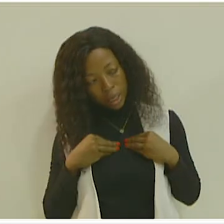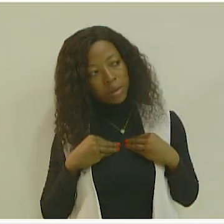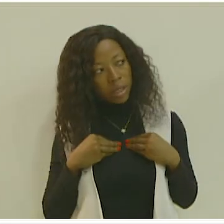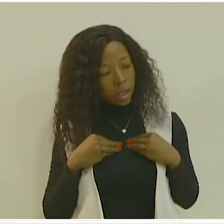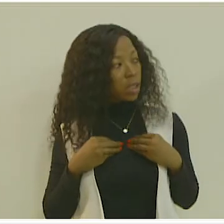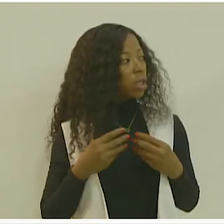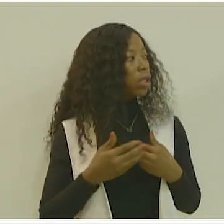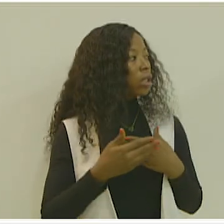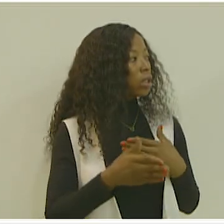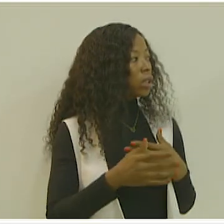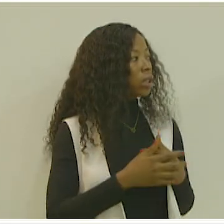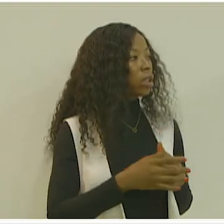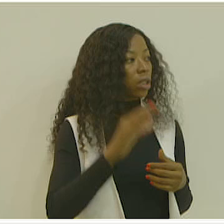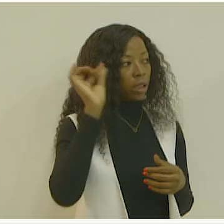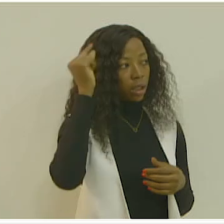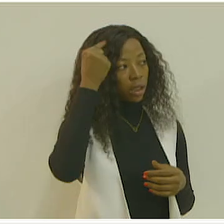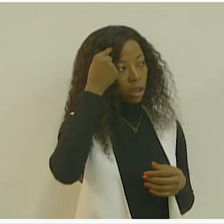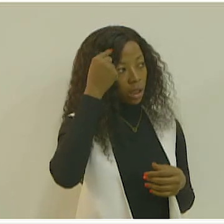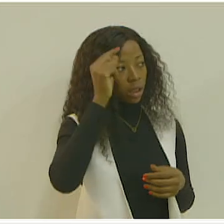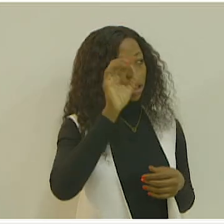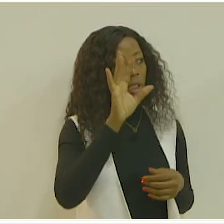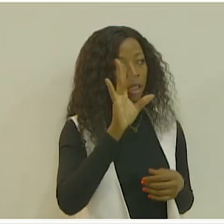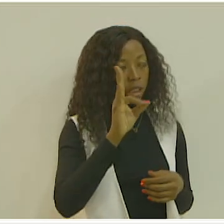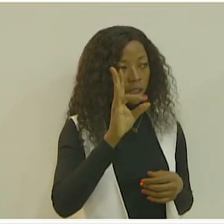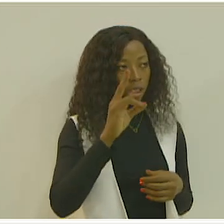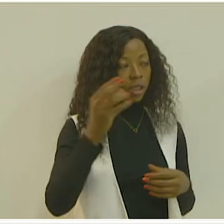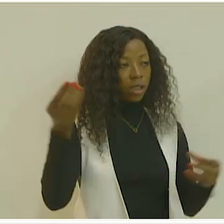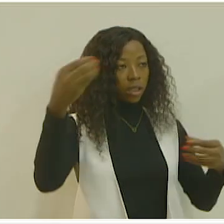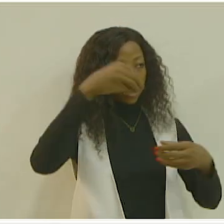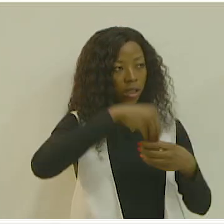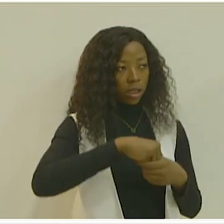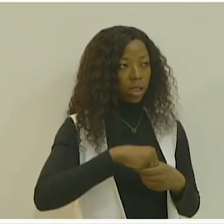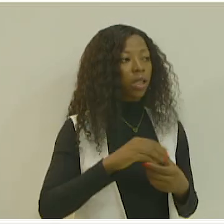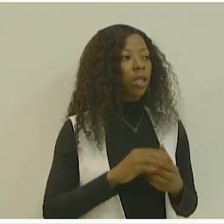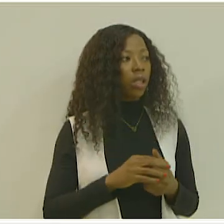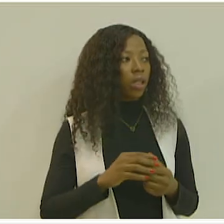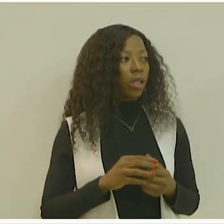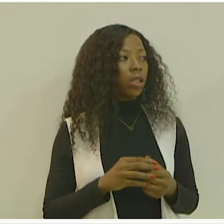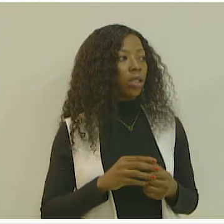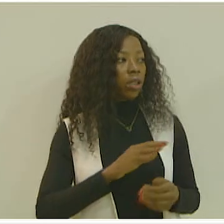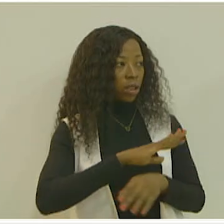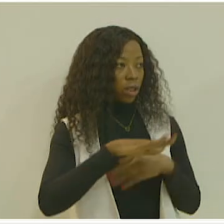send 7, instead decide now say, nominate 7 on the side of the government. So now we'll get a magic